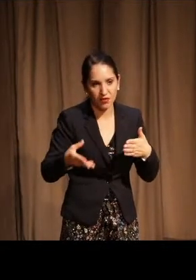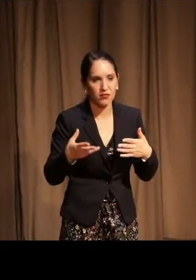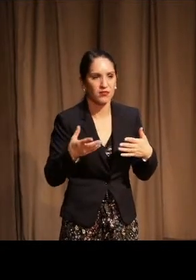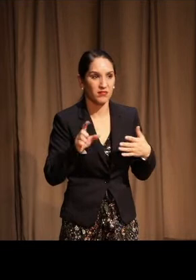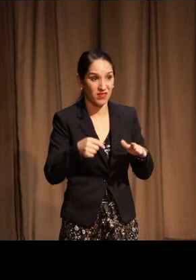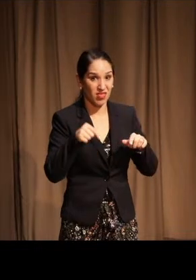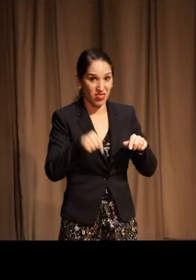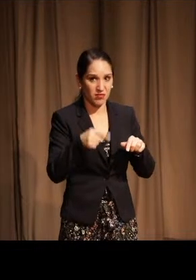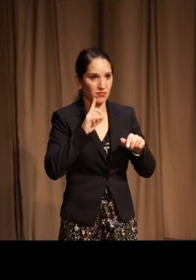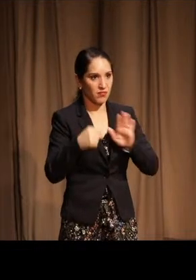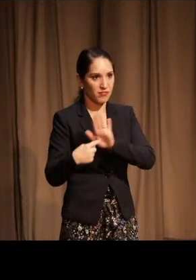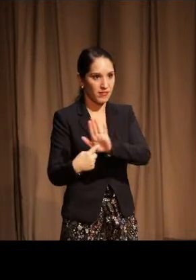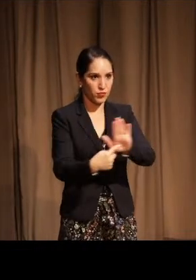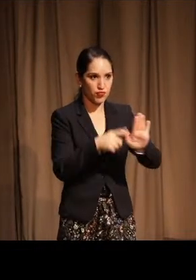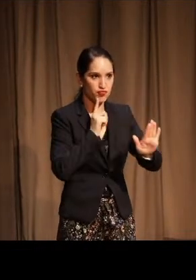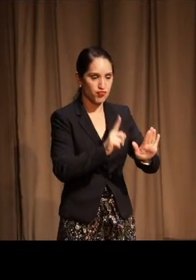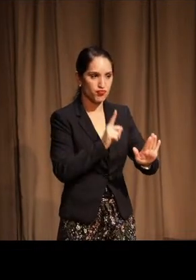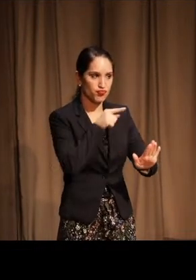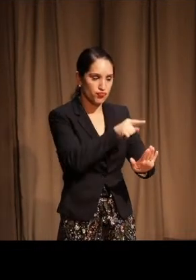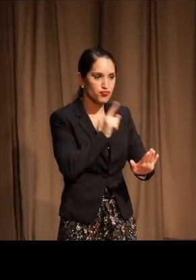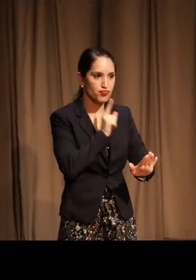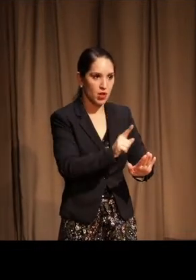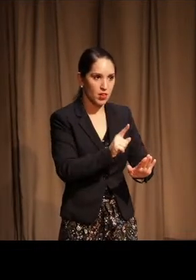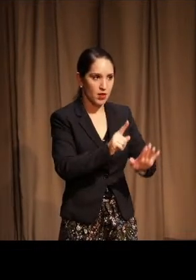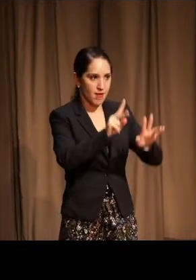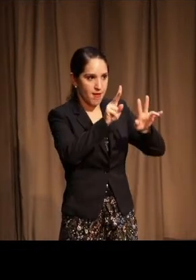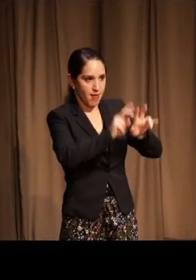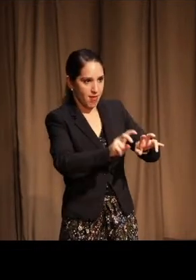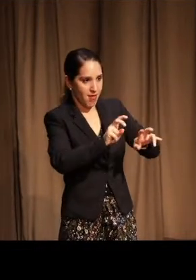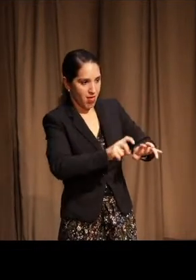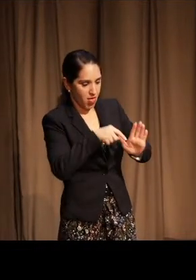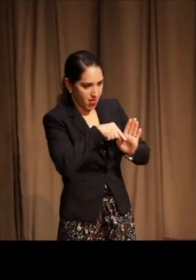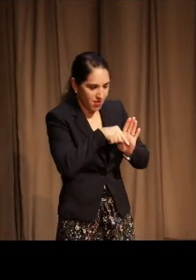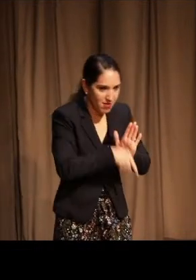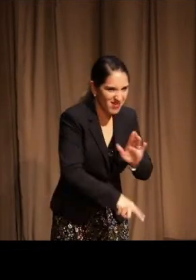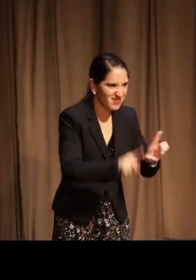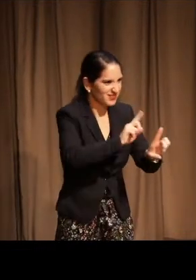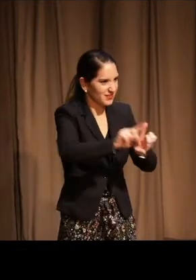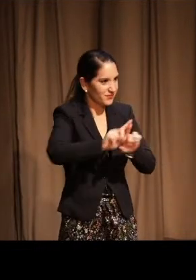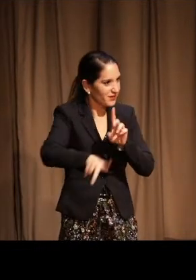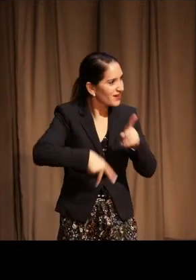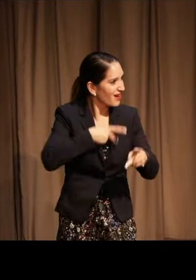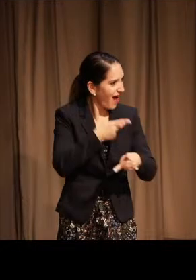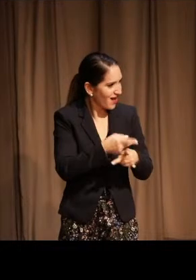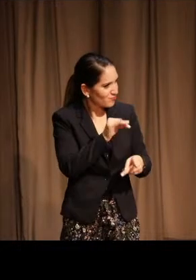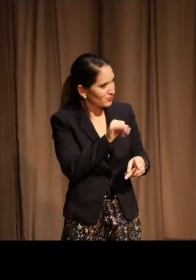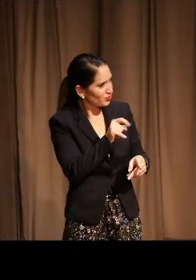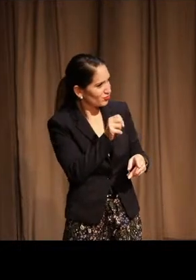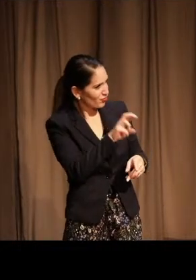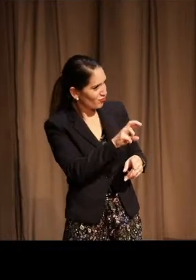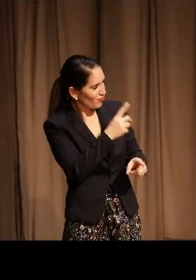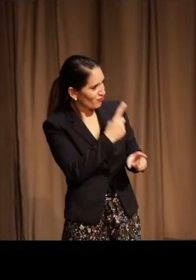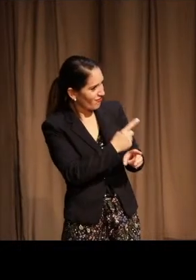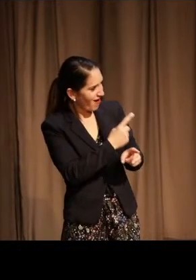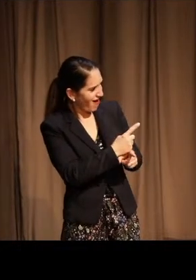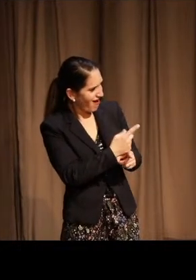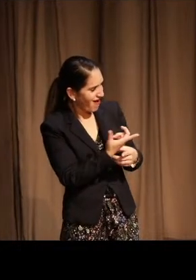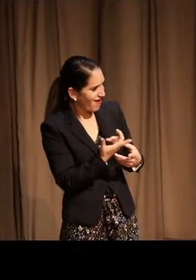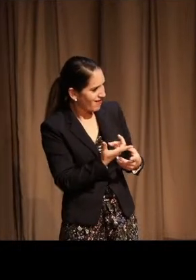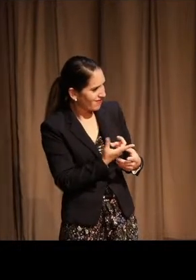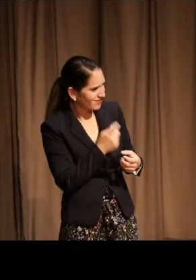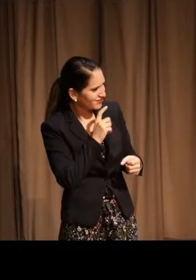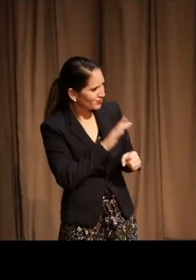really explored a little bit. Isso tá fora de roteiro. Tá bom, vai. Mas pode. I just wanted,